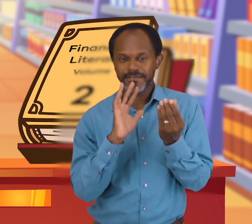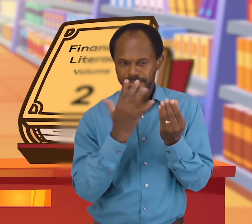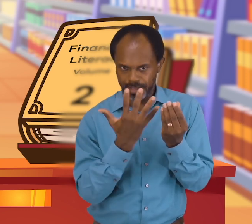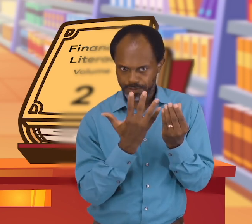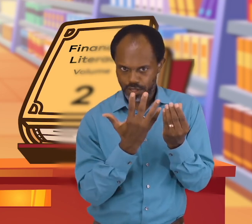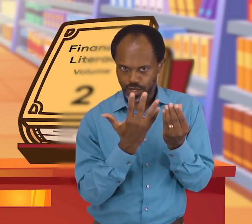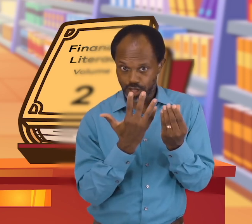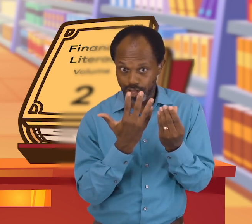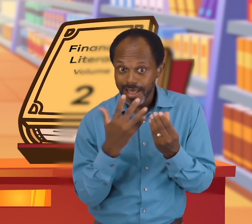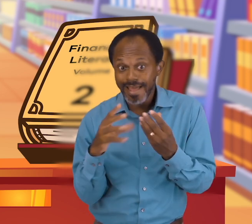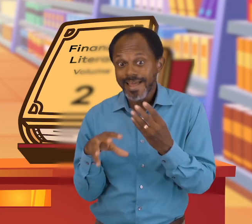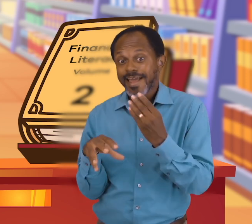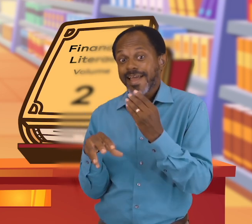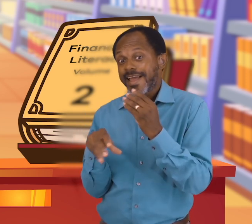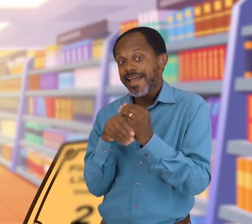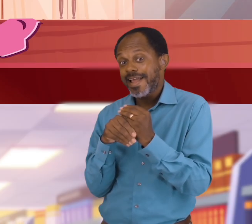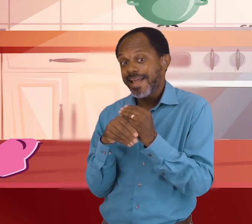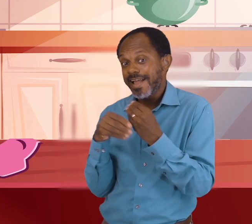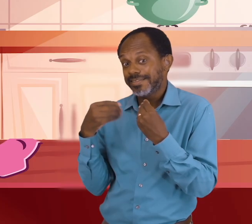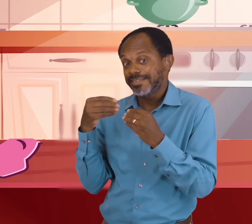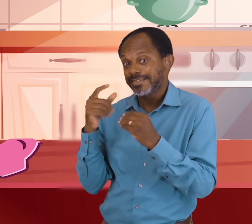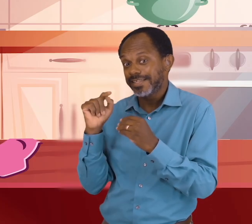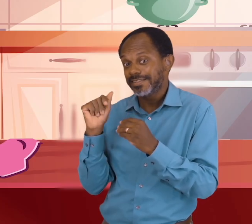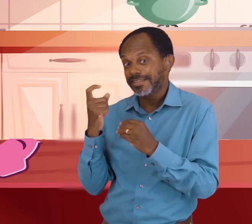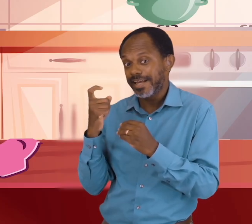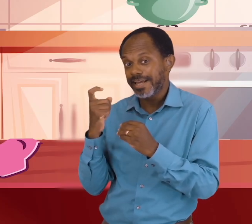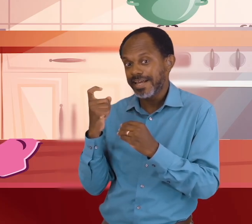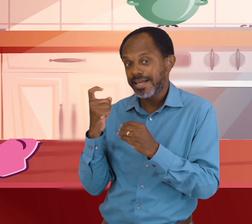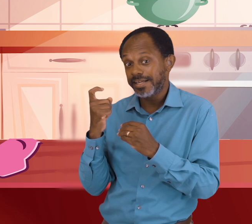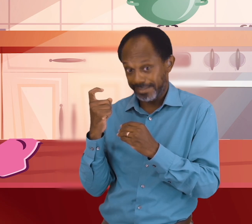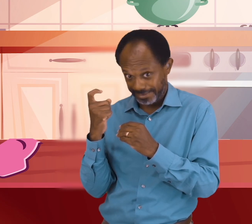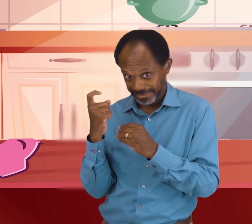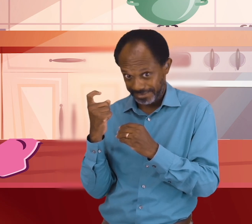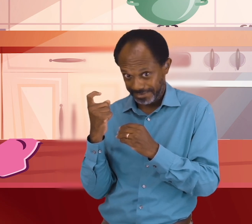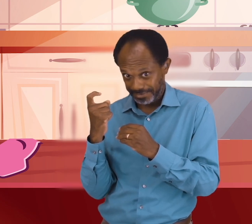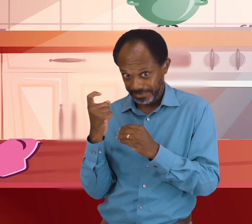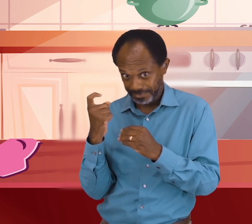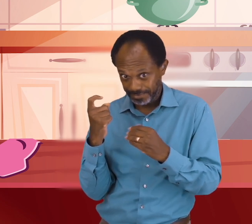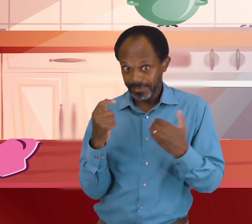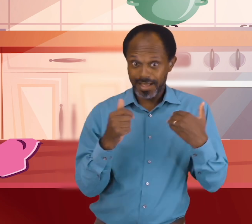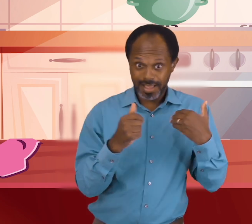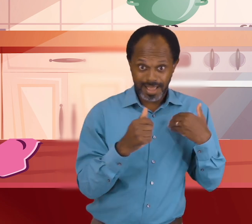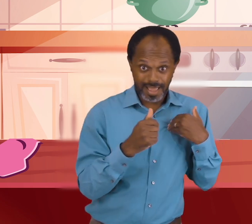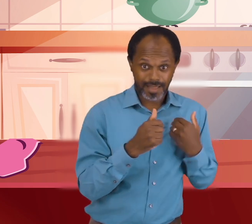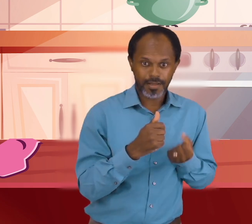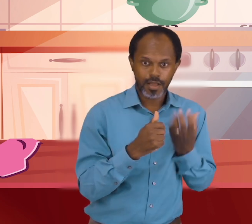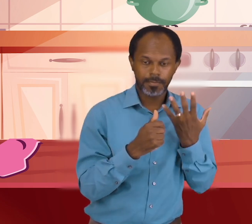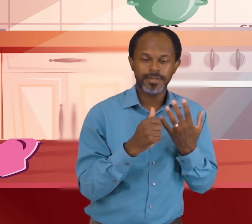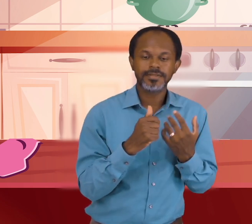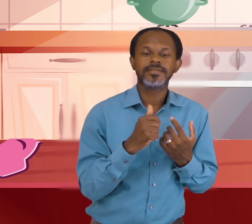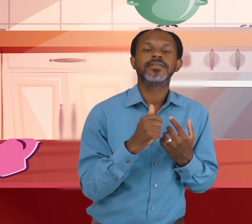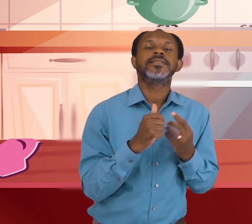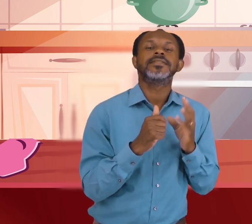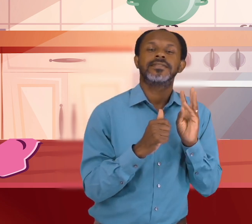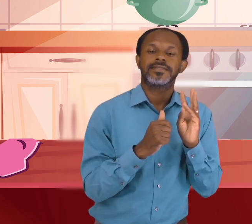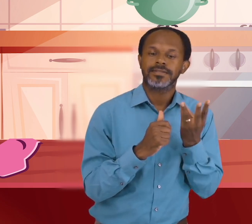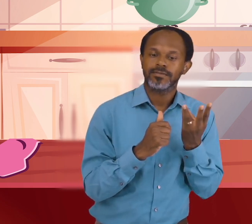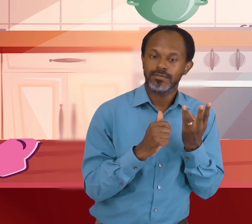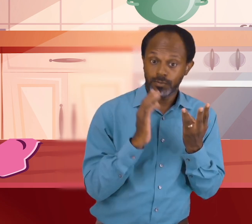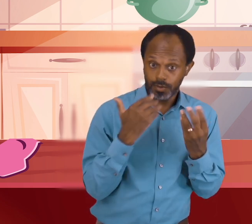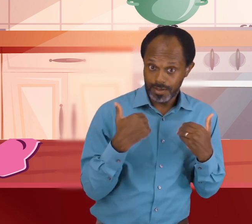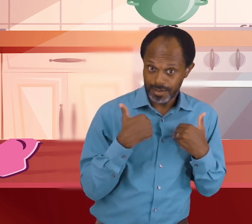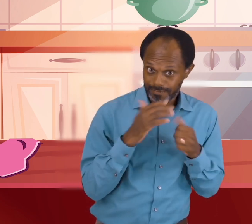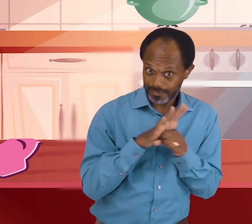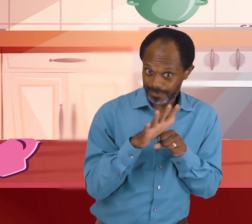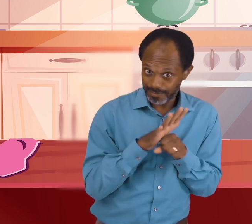before sales tax. She has $6 total. So, she wants to make sure that she has